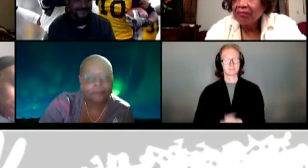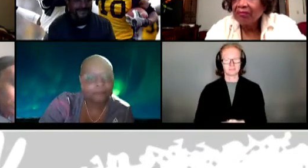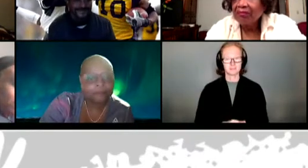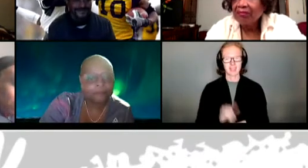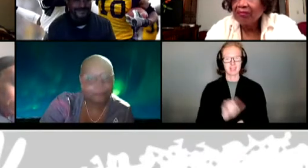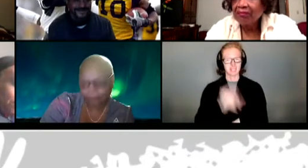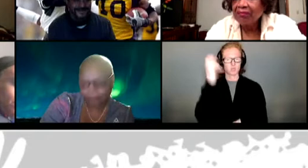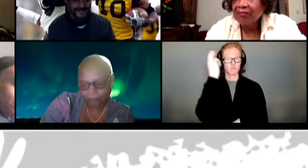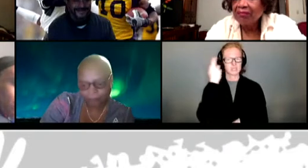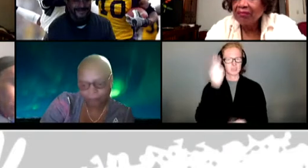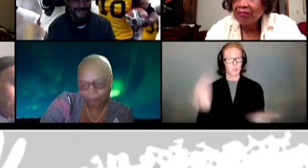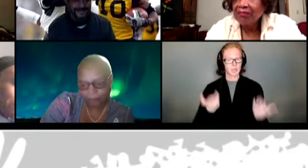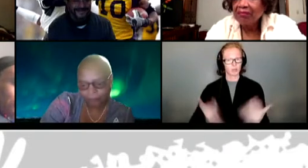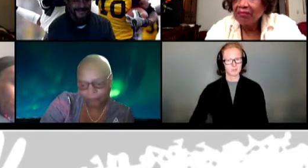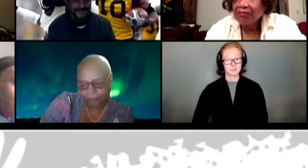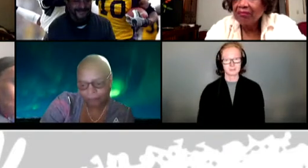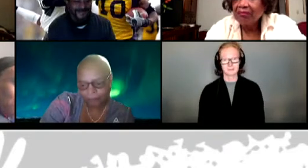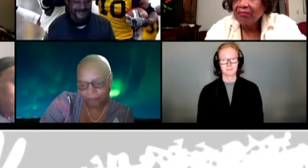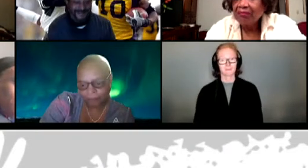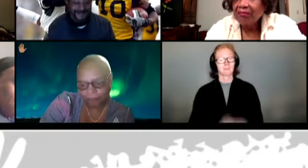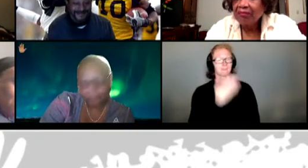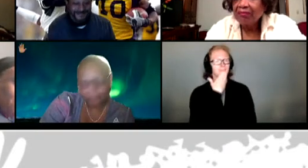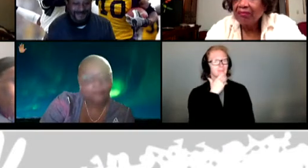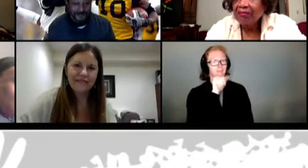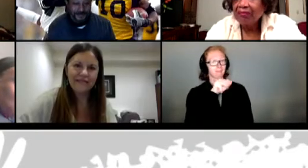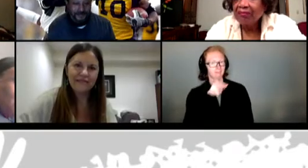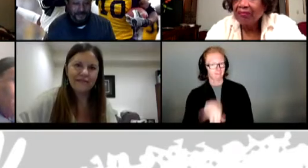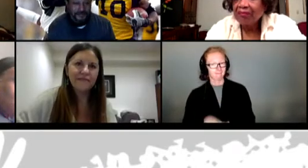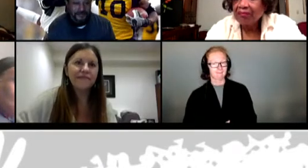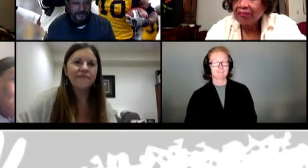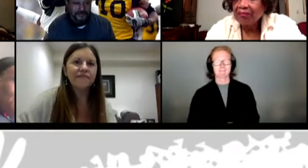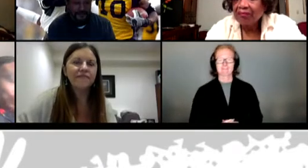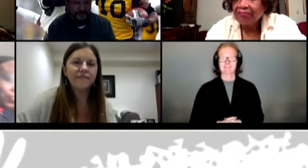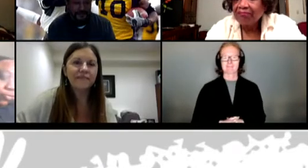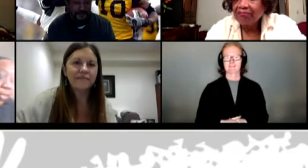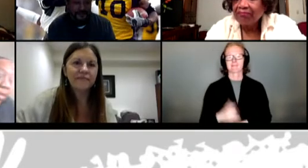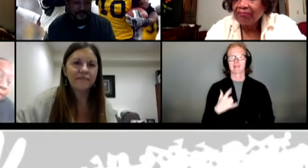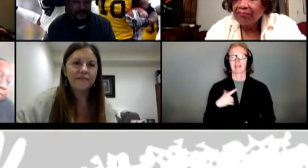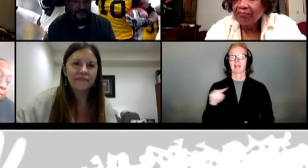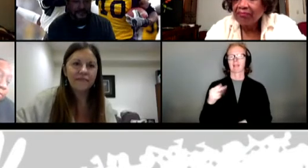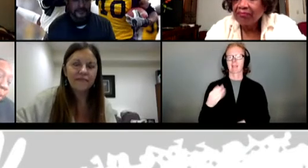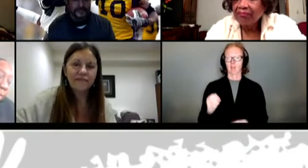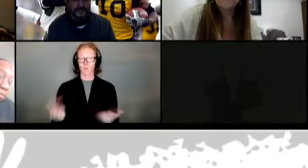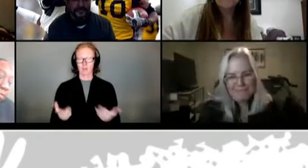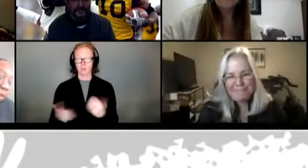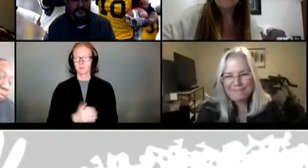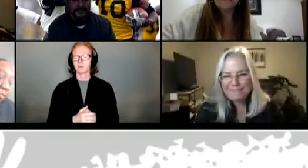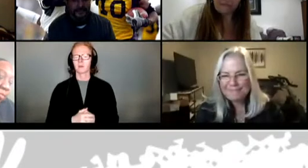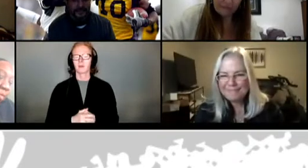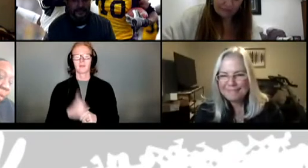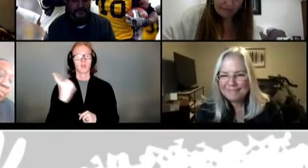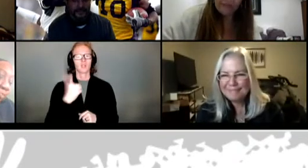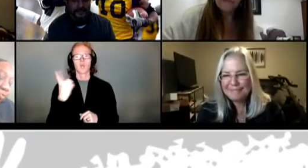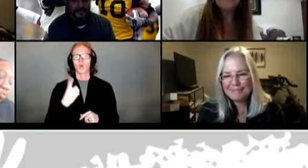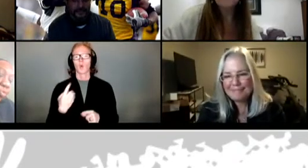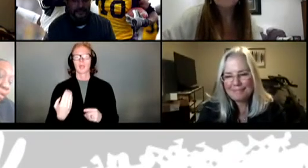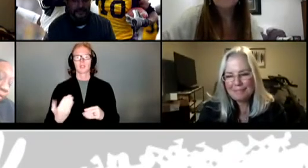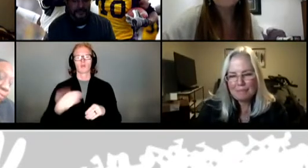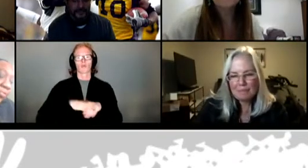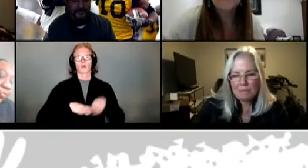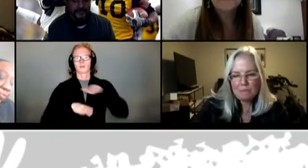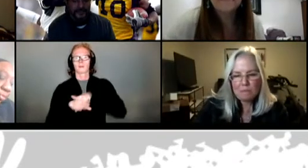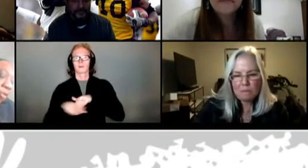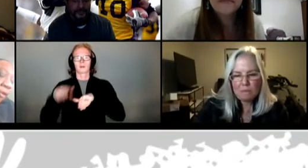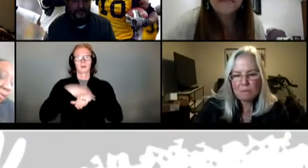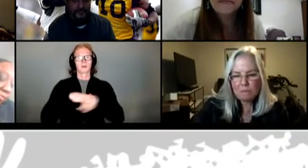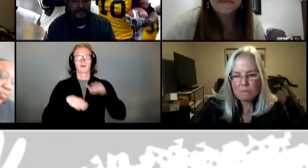reason we're here. Thanks, Amy. And I want to mention also that there is intersection with all of these subcommittees. Nobody